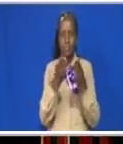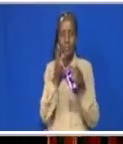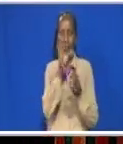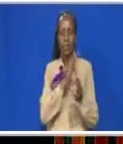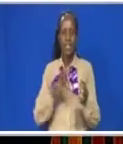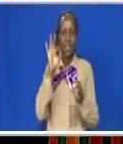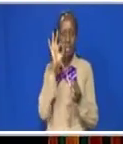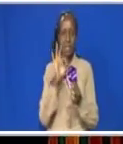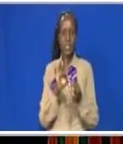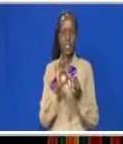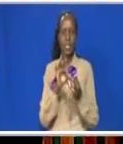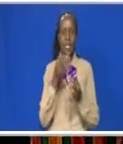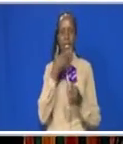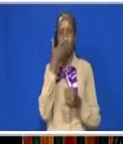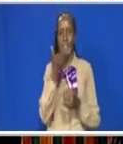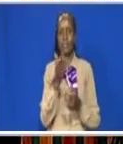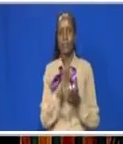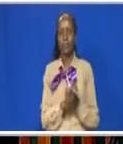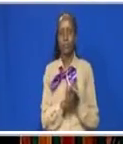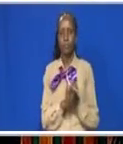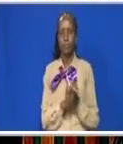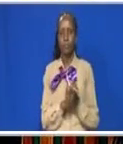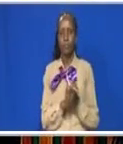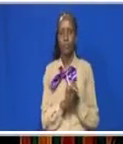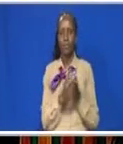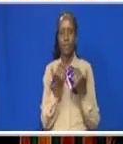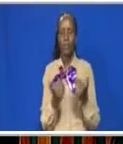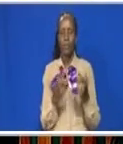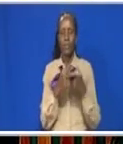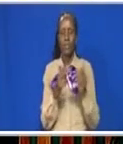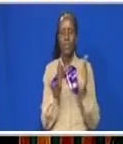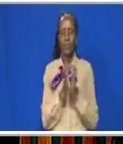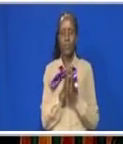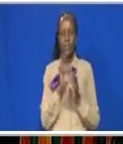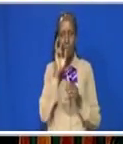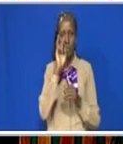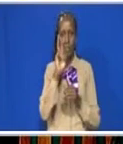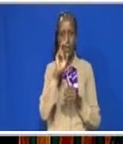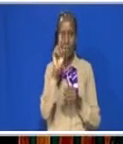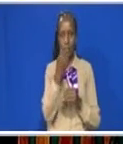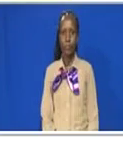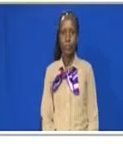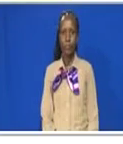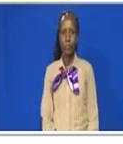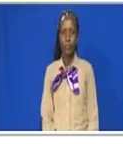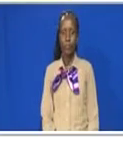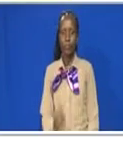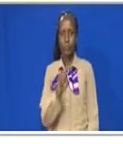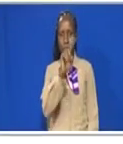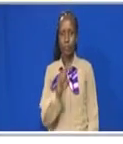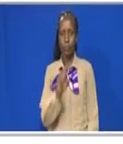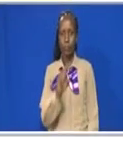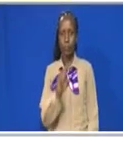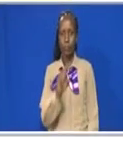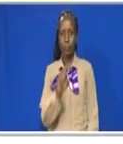precise answers. We'll start off by looking at our first question. Question number